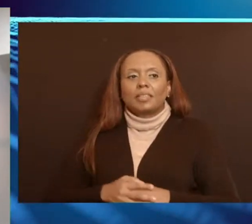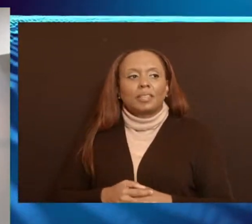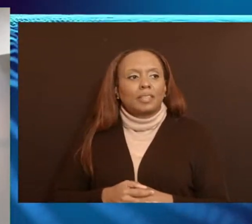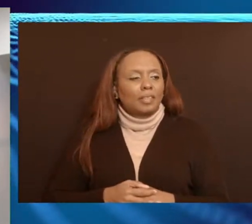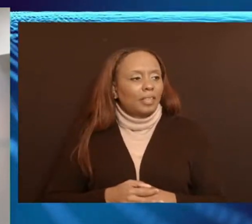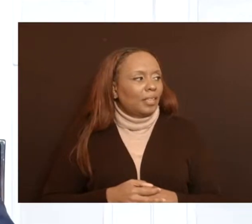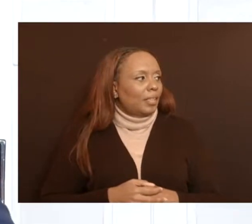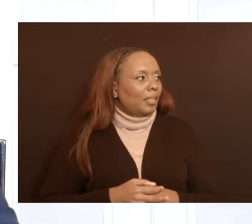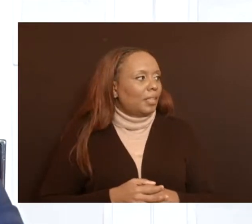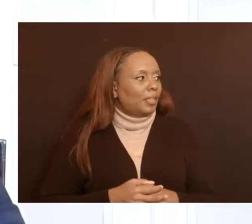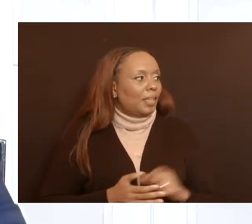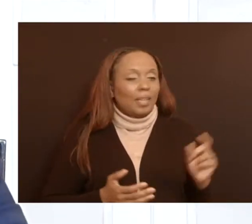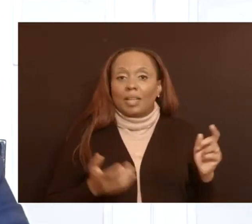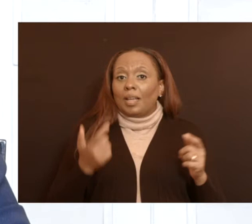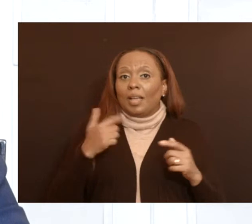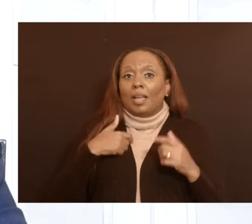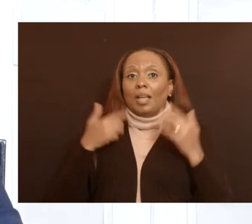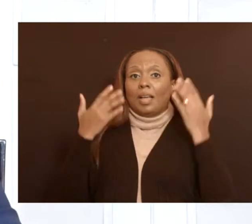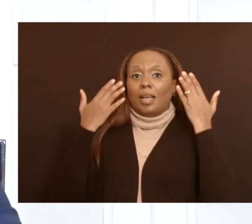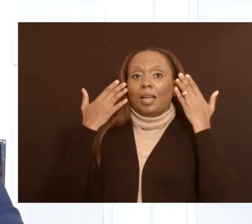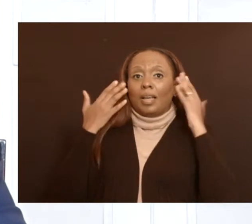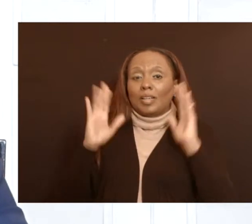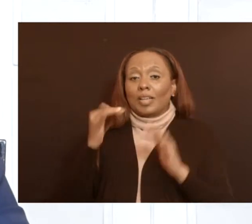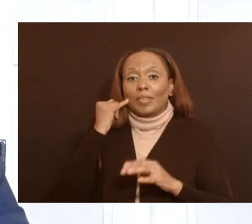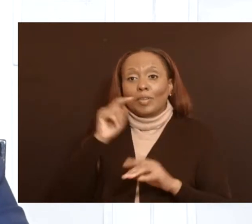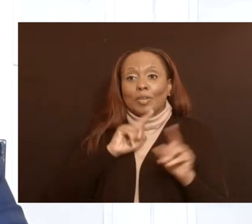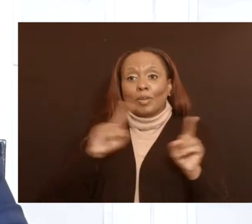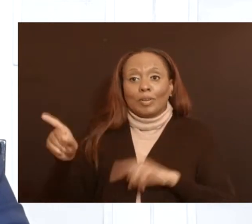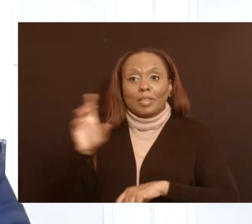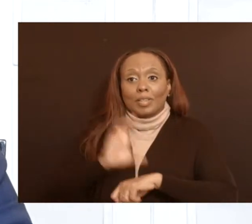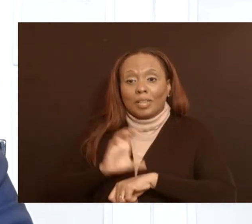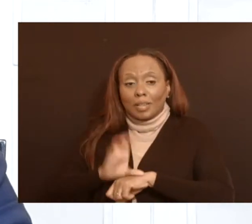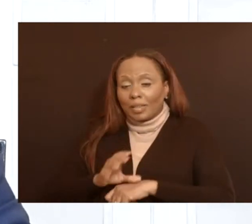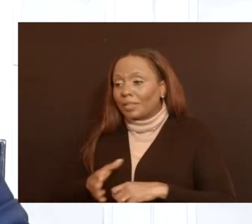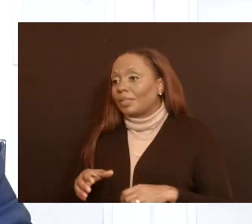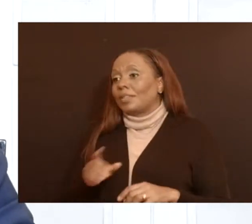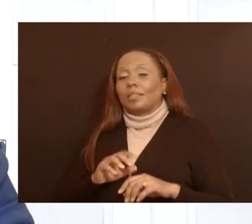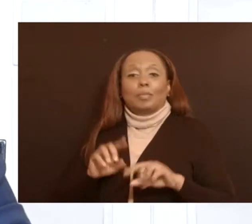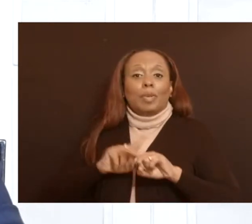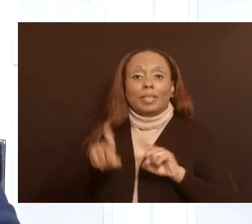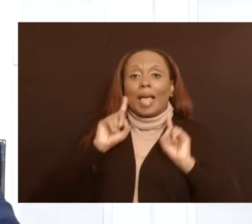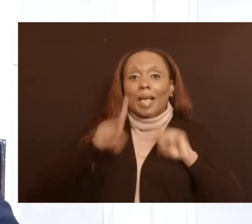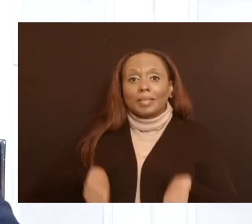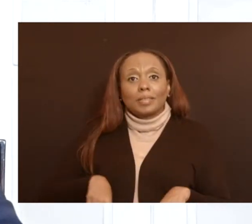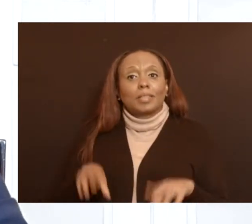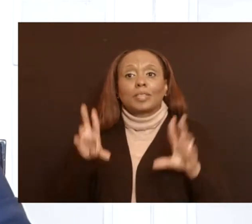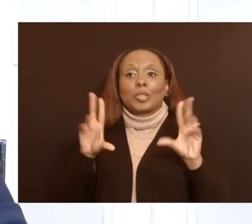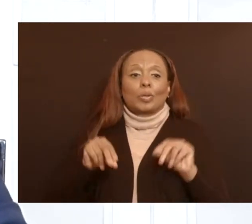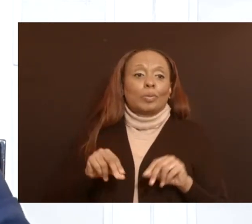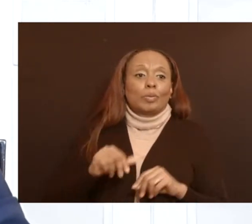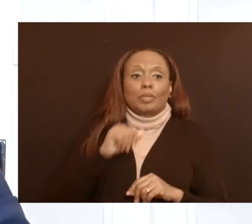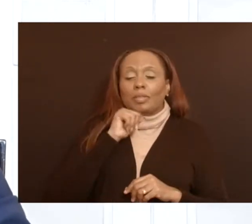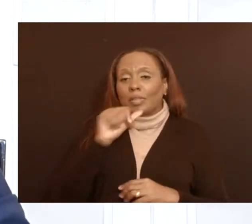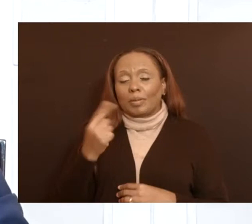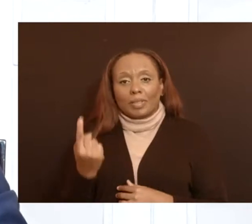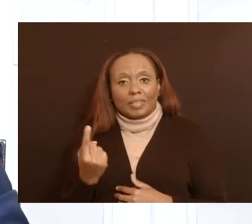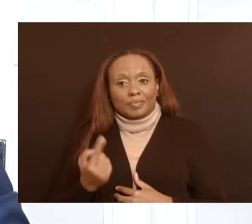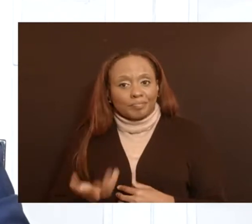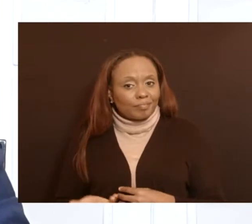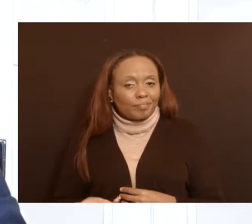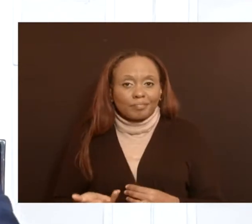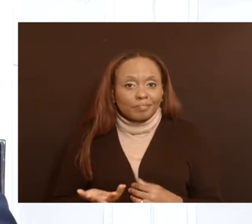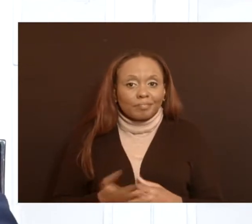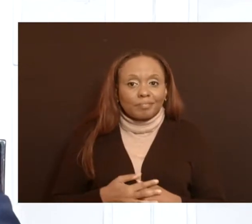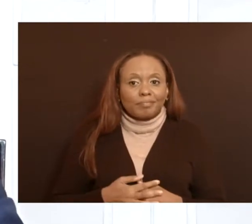I don't know if you go to church, but I'm going to tell you, no, not one. Right, and that and that is real. That's